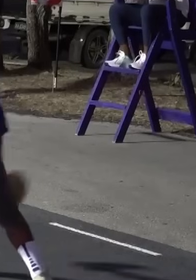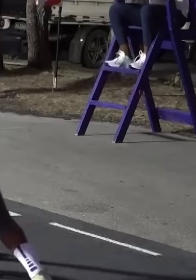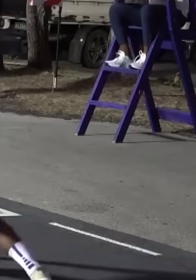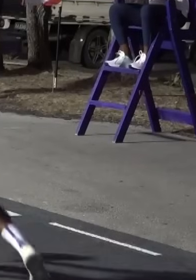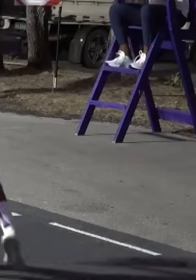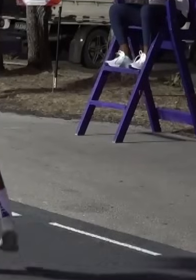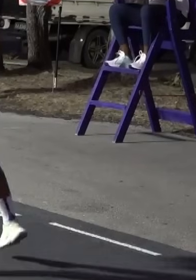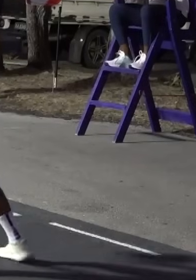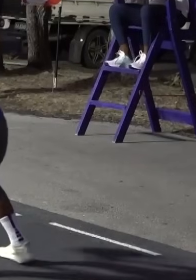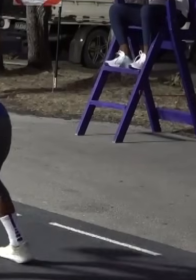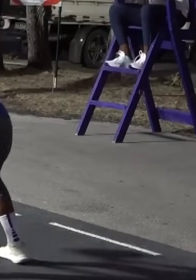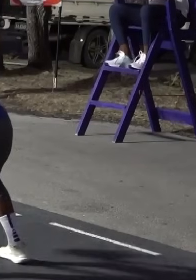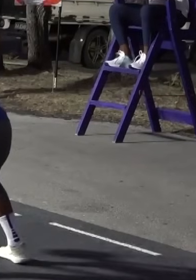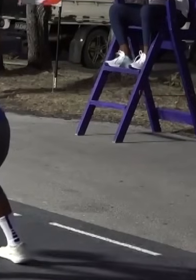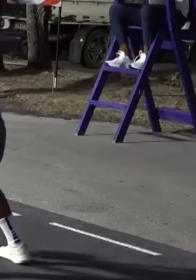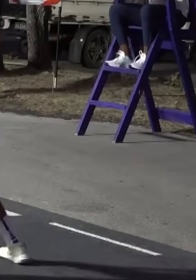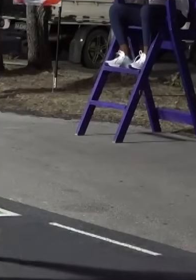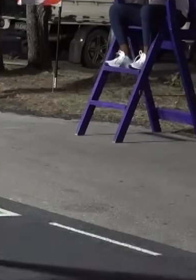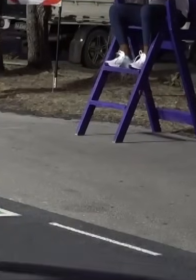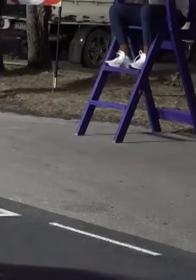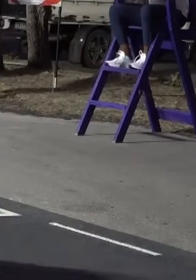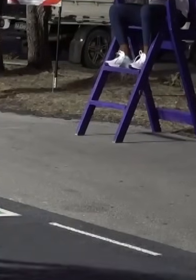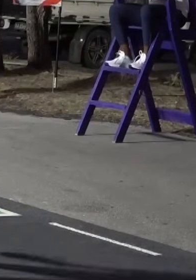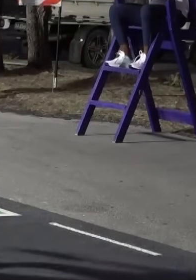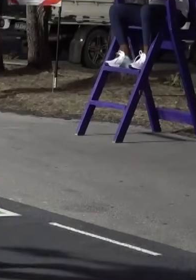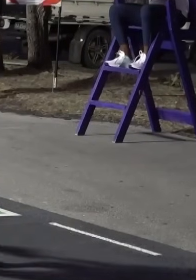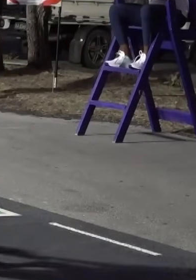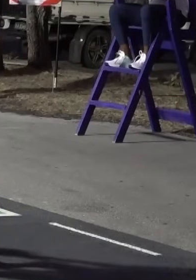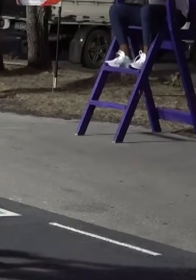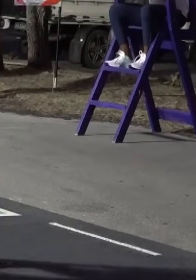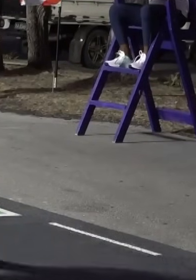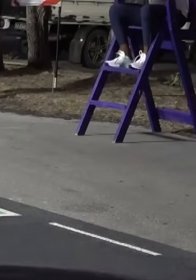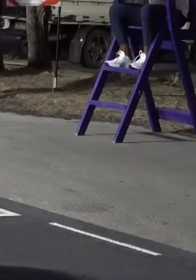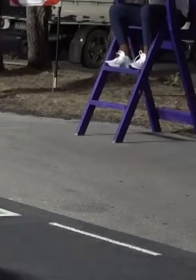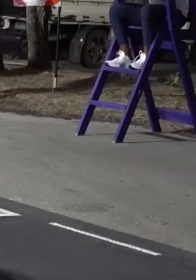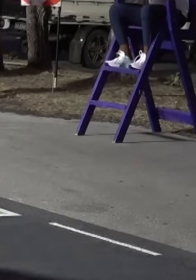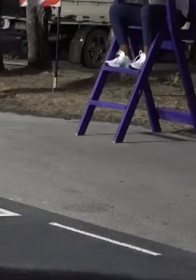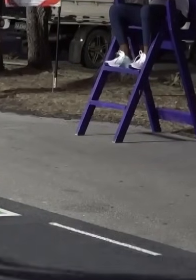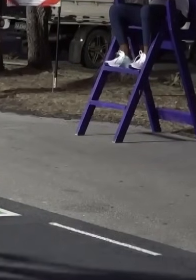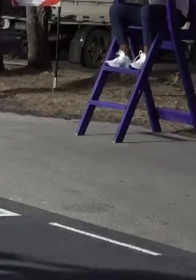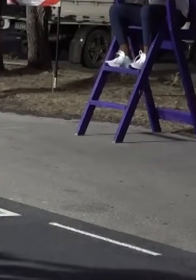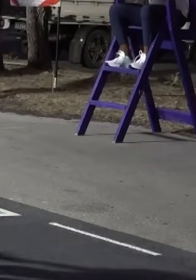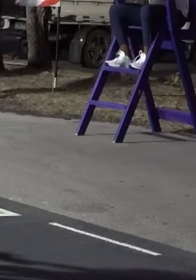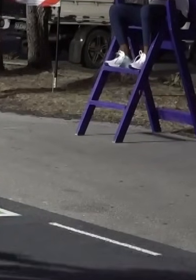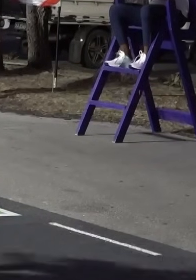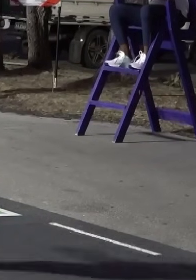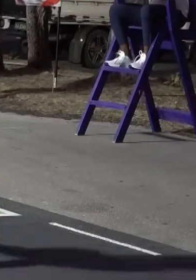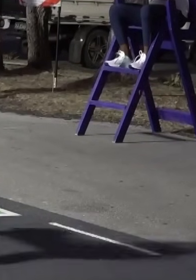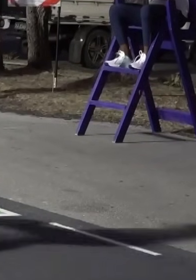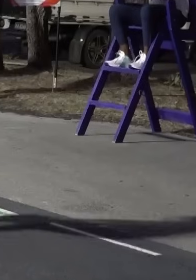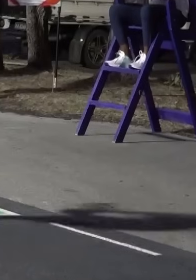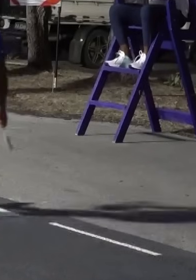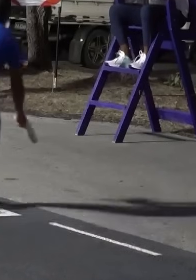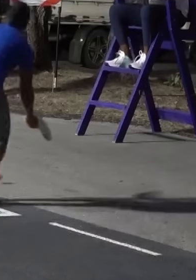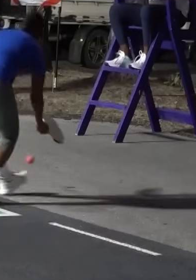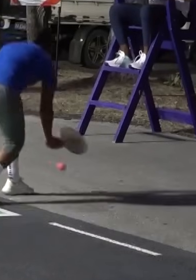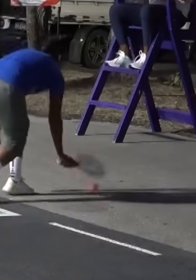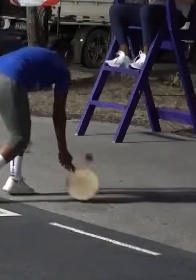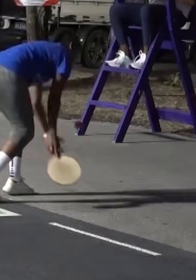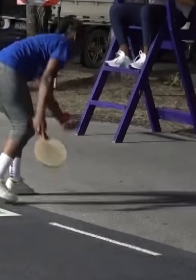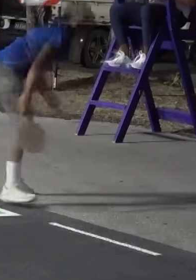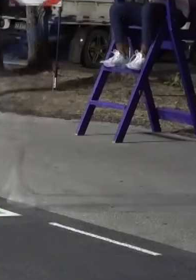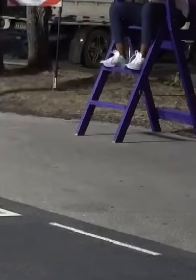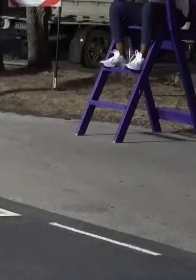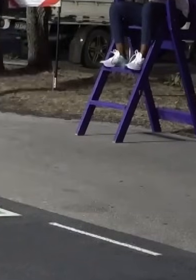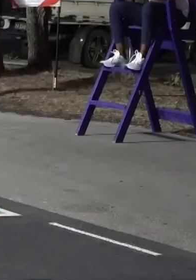But Cumberbatch quickly found her groove. Decent rally before the injection is whipped out. Ashby with no